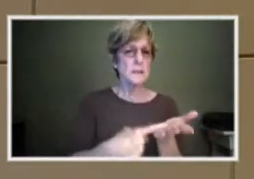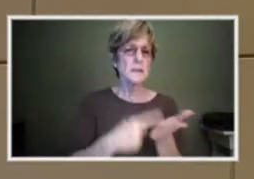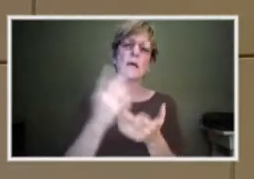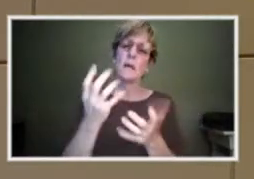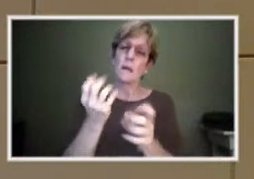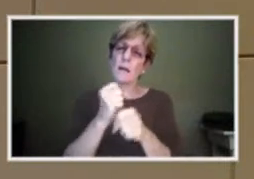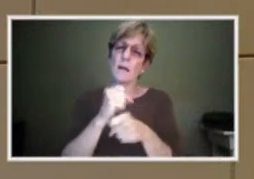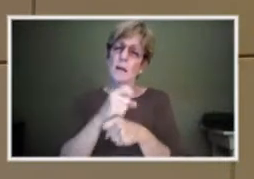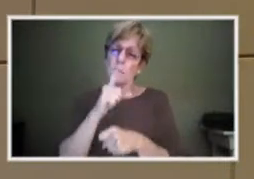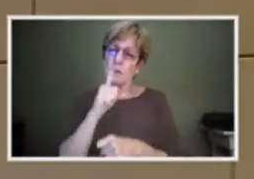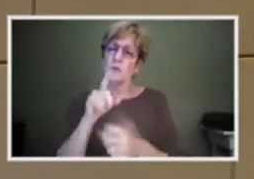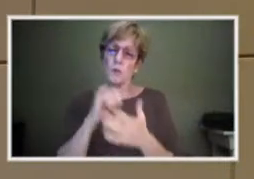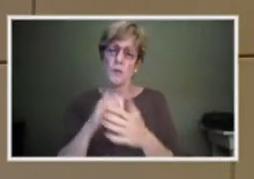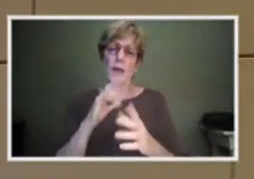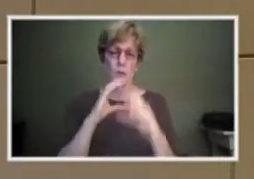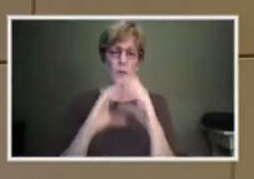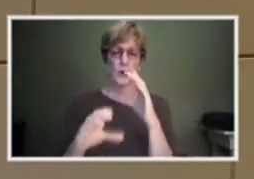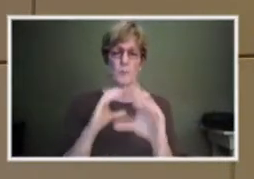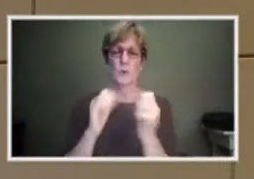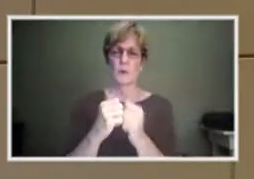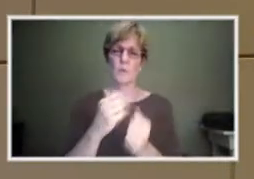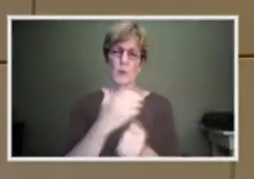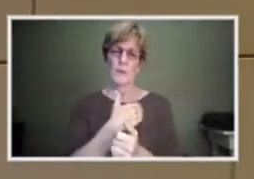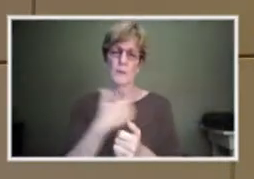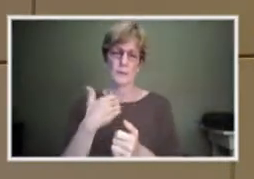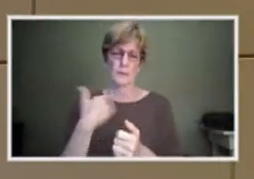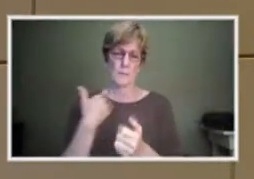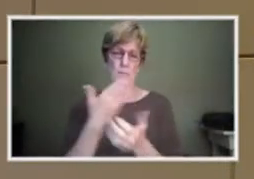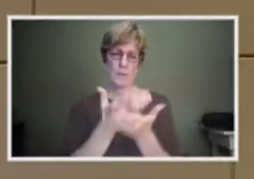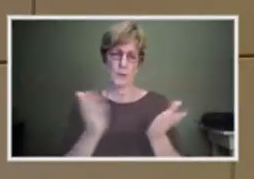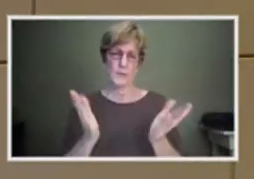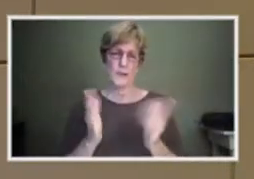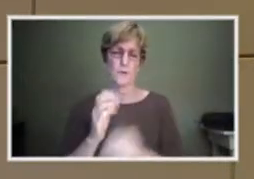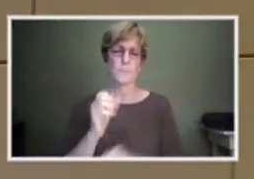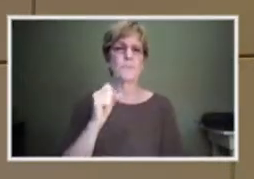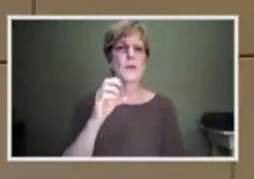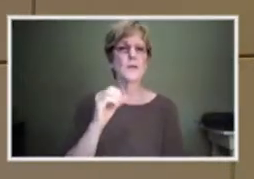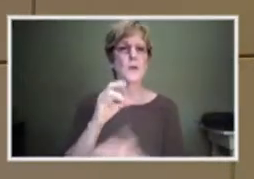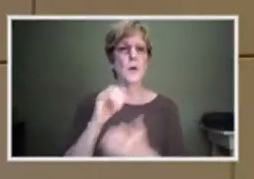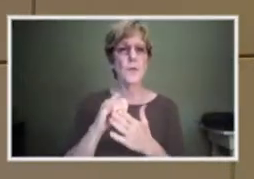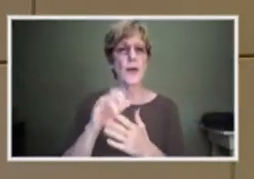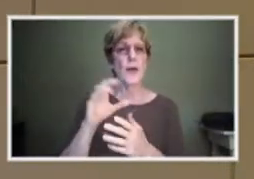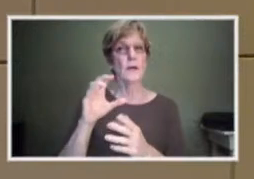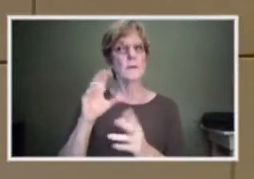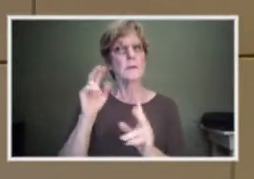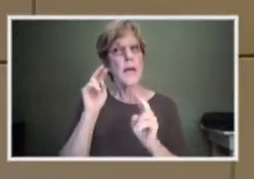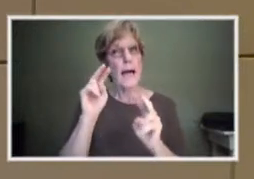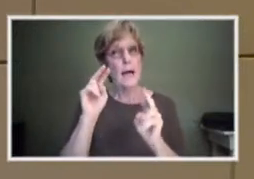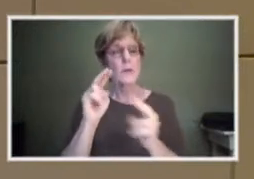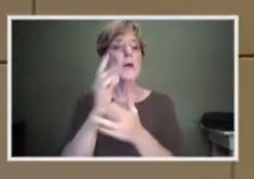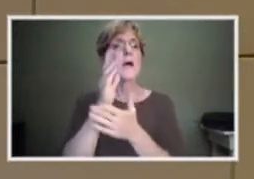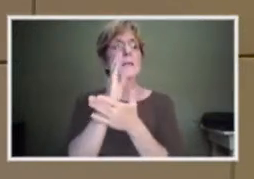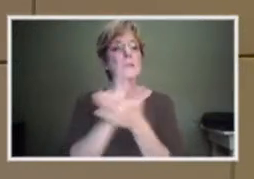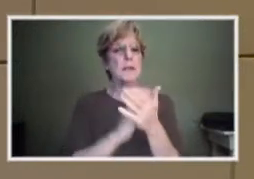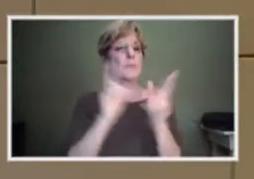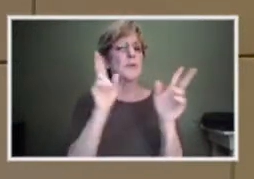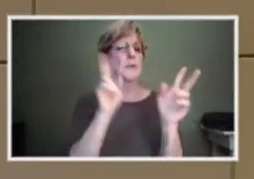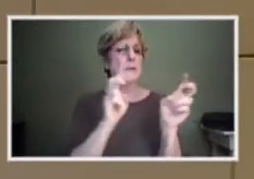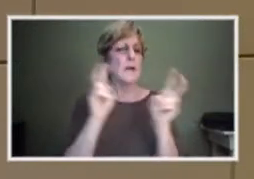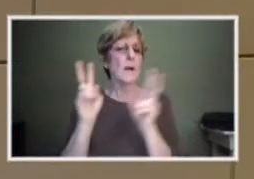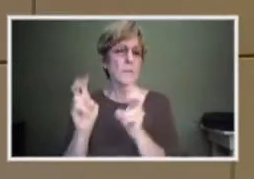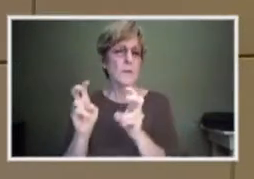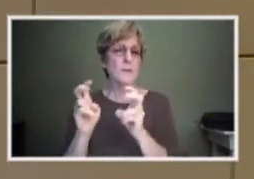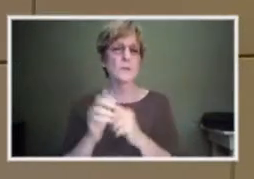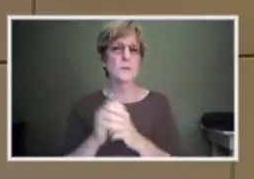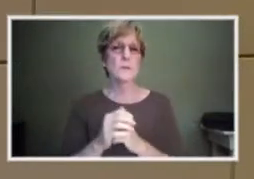we're communicating with the council. So in terms of just the outlook, those are some of the topics that have